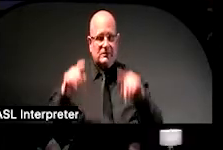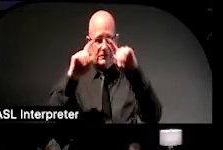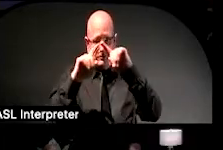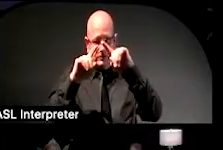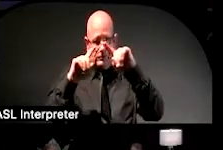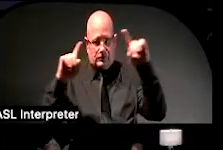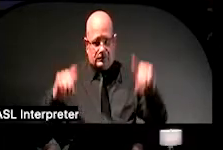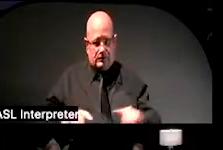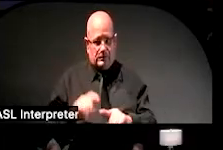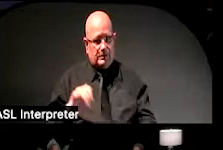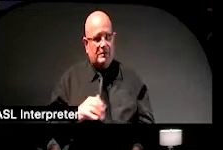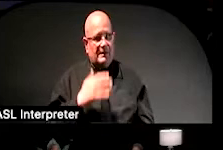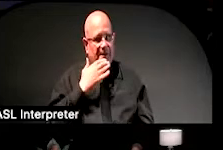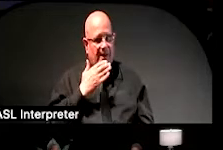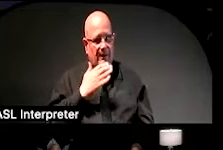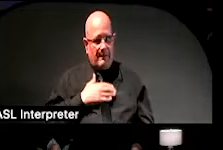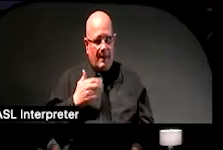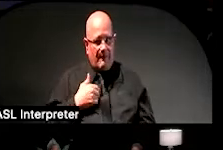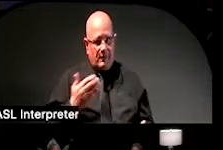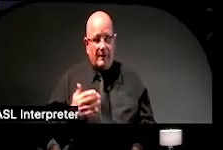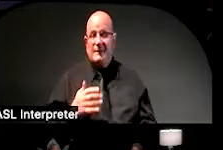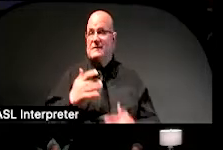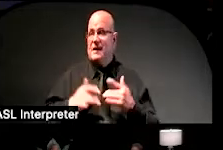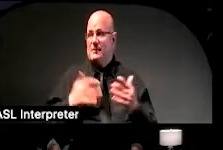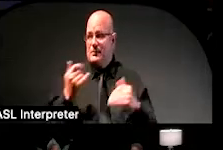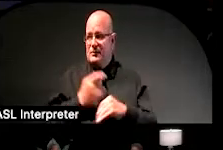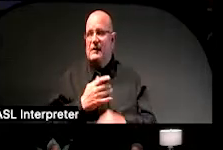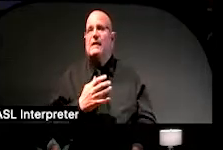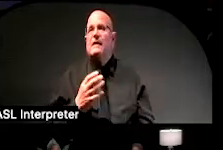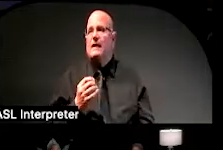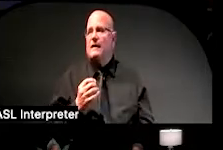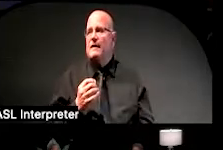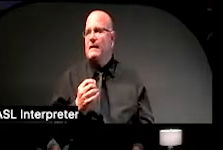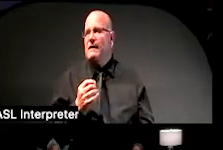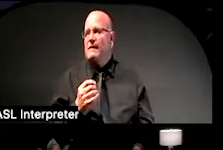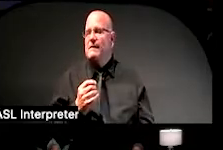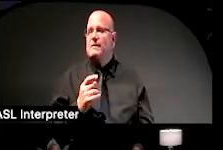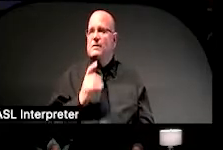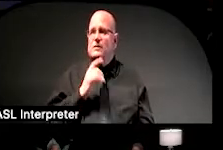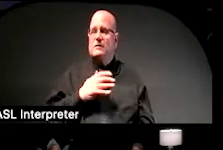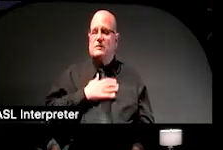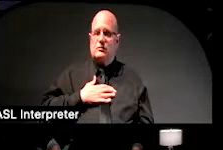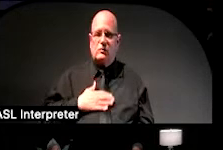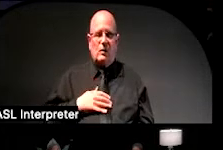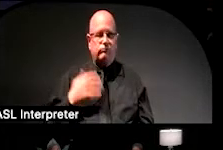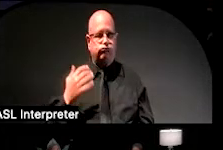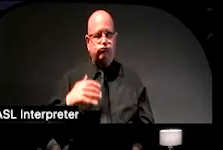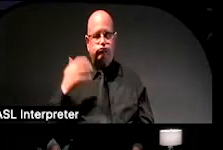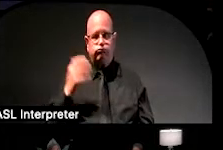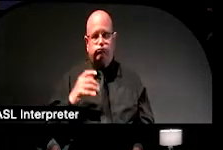have you here. Thank you. Thank you. I'm just excited to be here today. And I have just enjoyed immensely